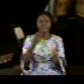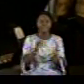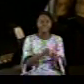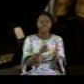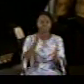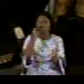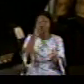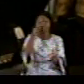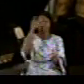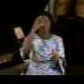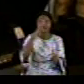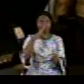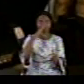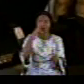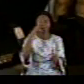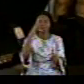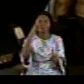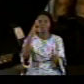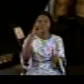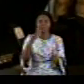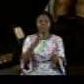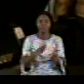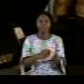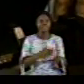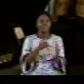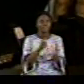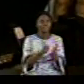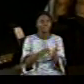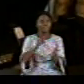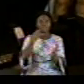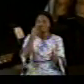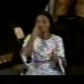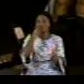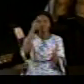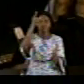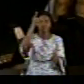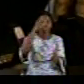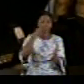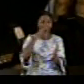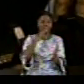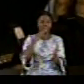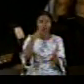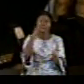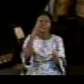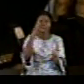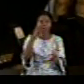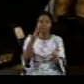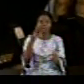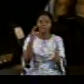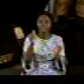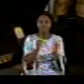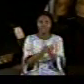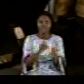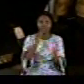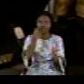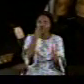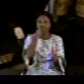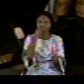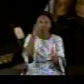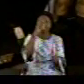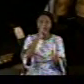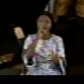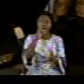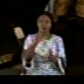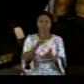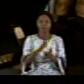you are. That is who you are. That is who you are.